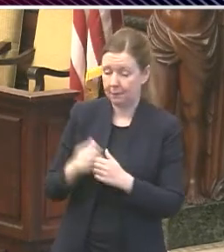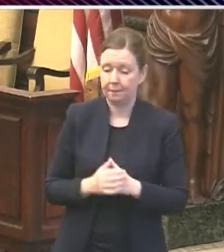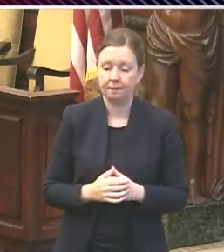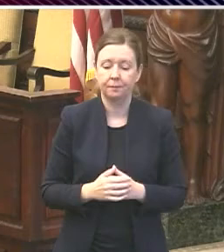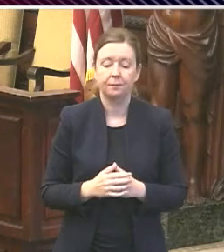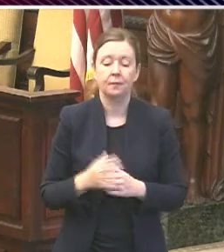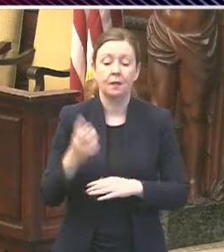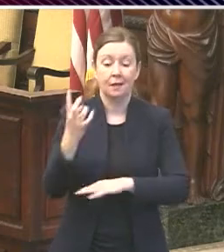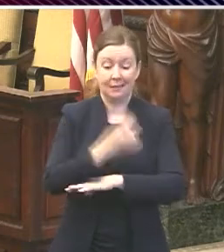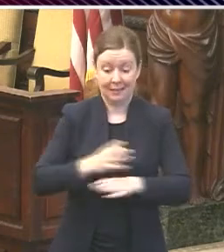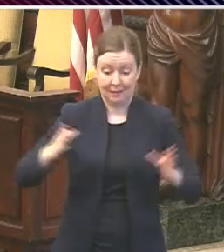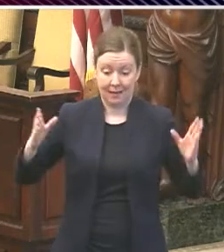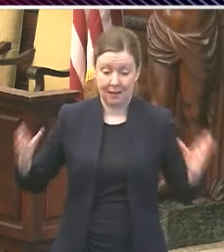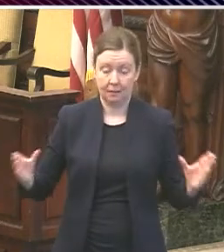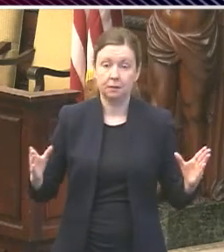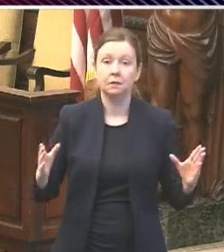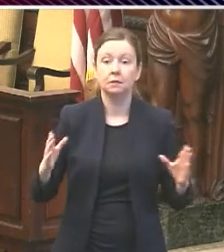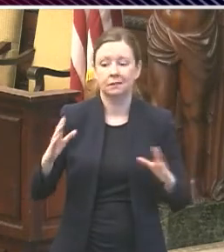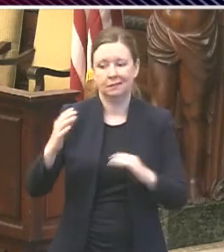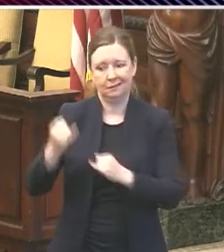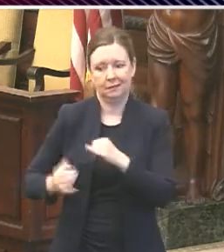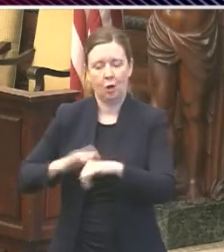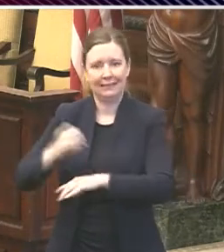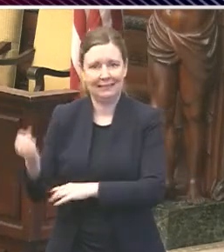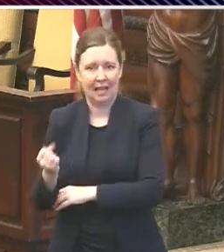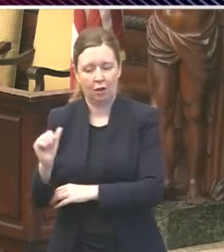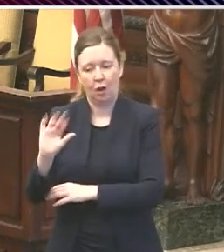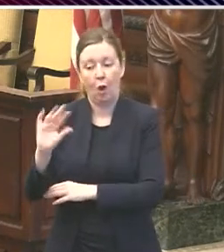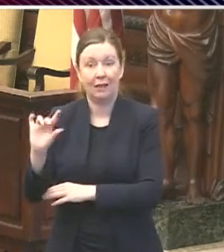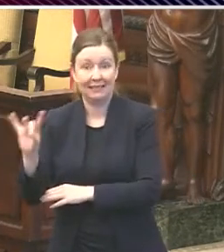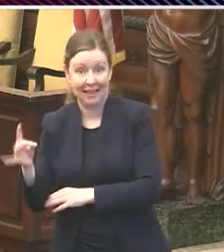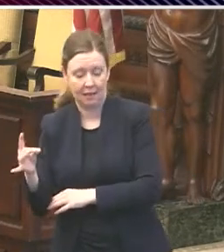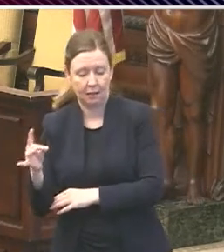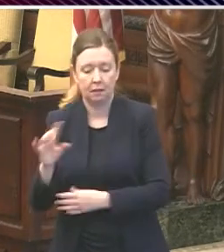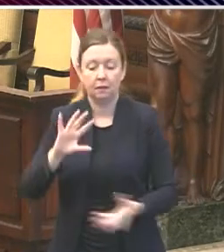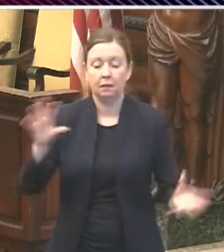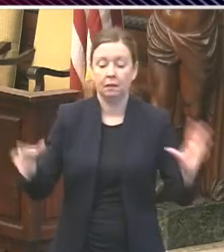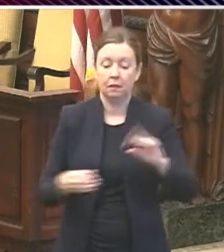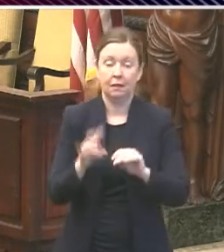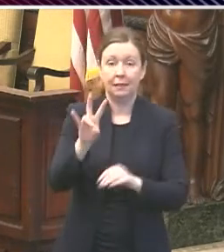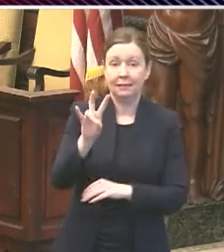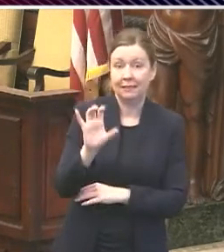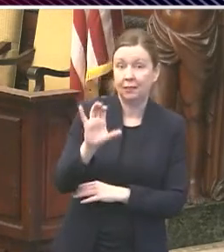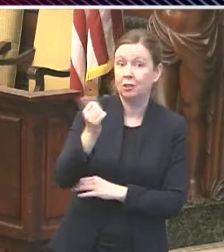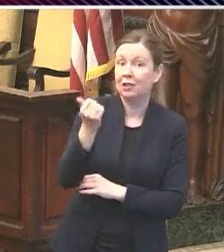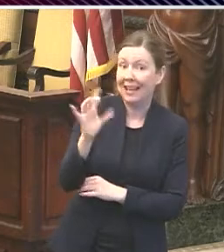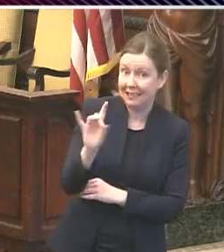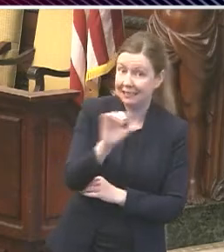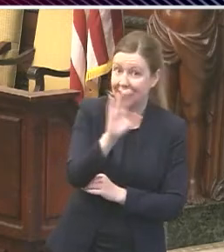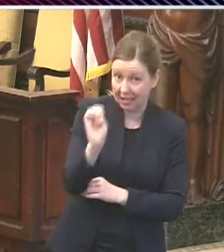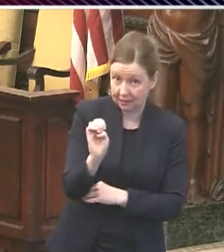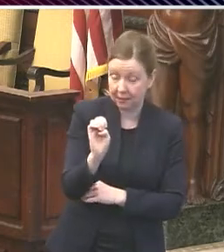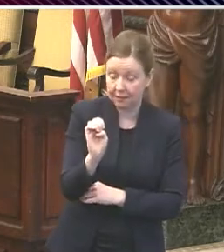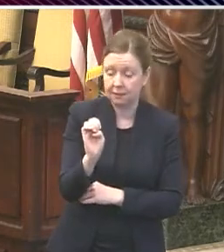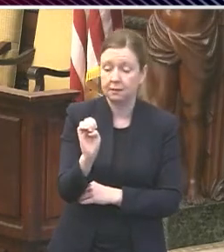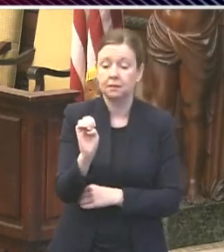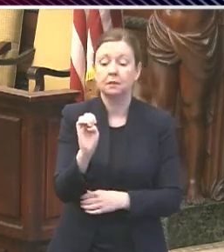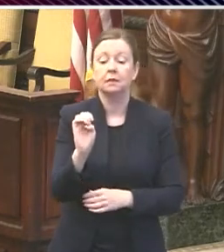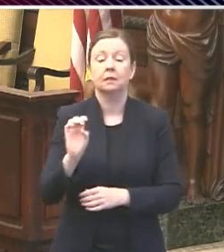days that ended on Saturday, August 8th. There were 718 cases that occurred during that week, of